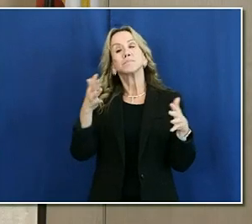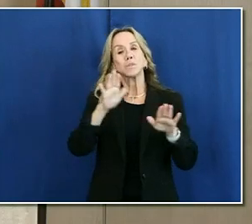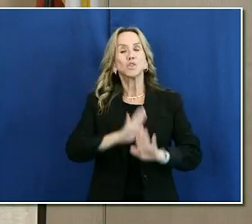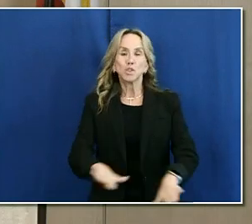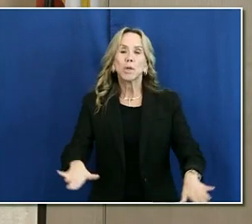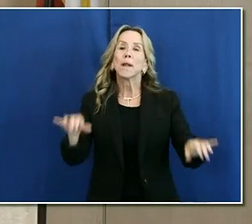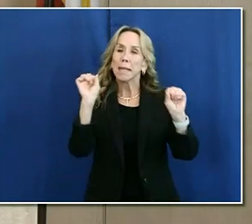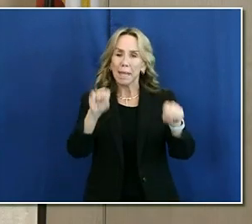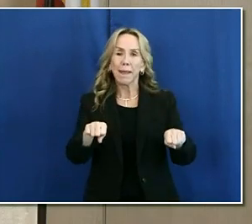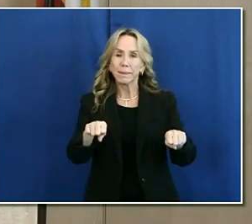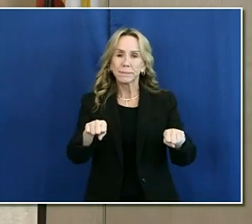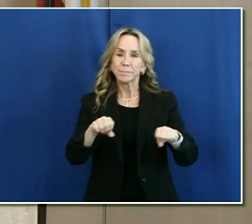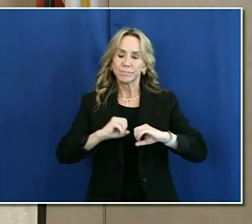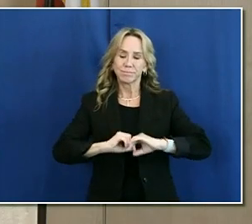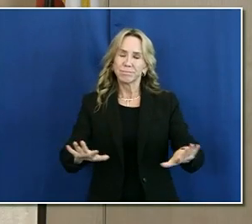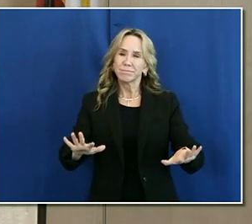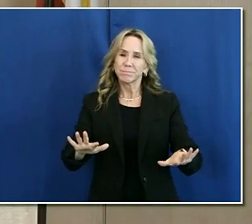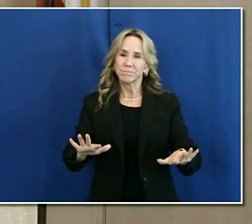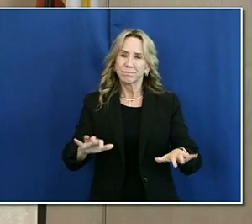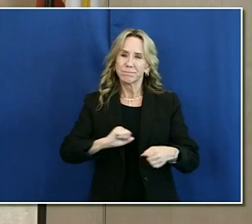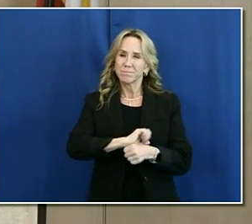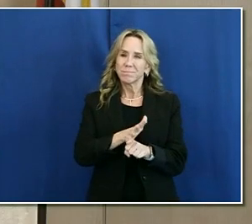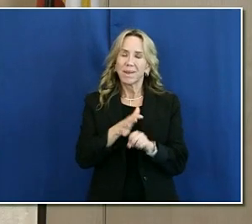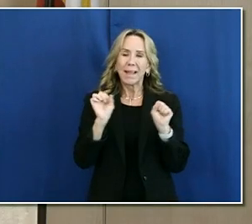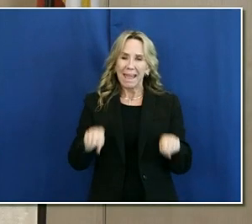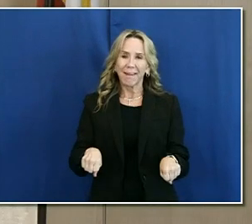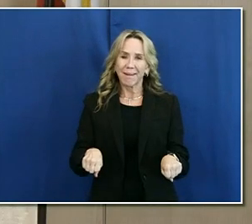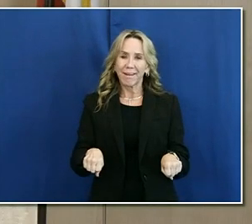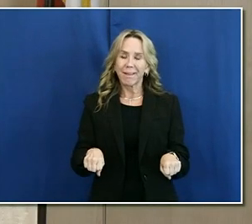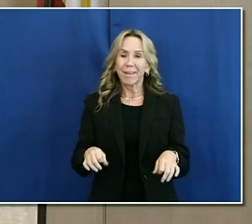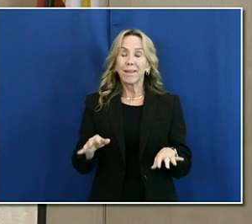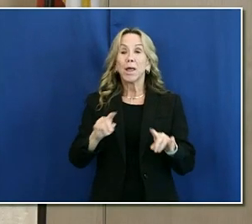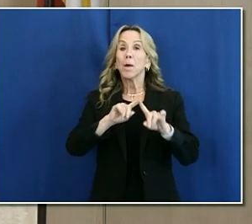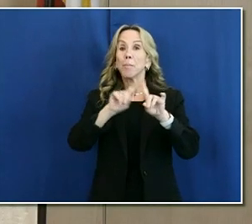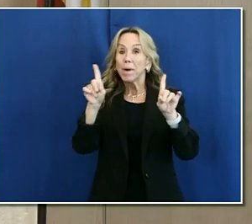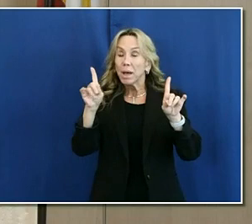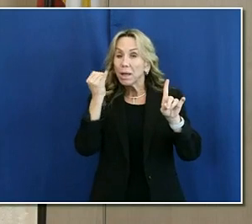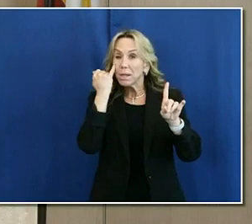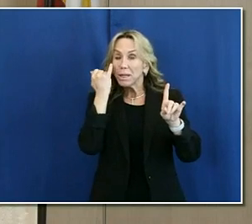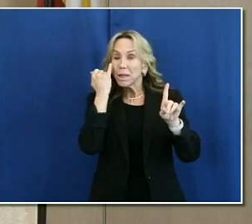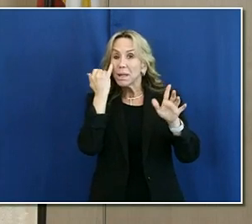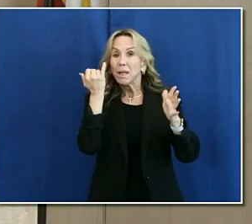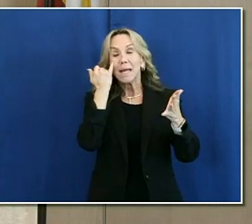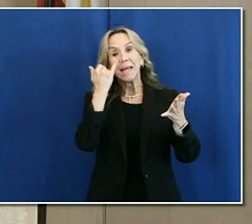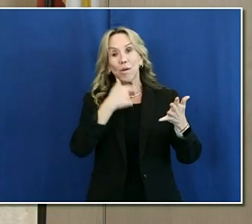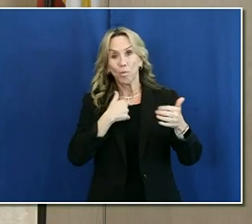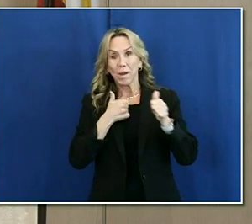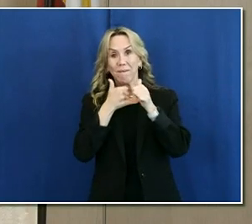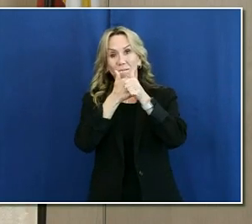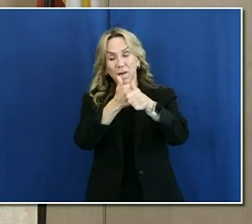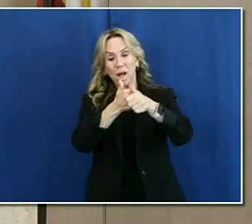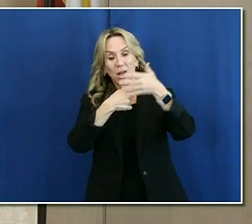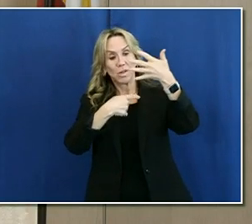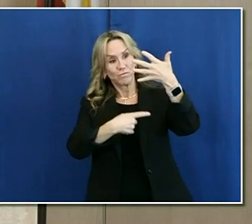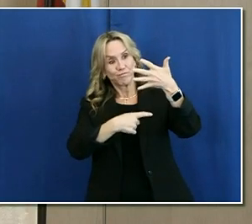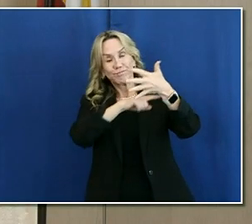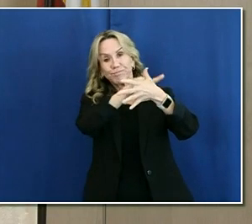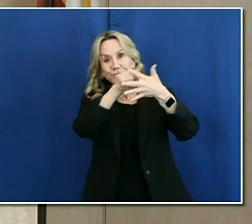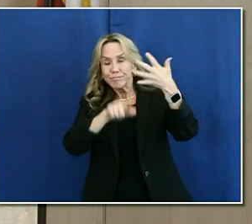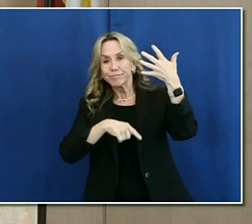transmit the disease, but if we follow the practices such as was laid out with the reopening